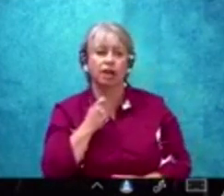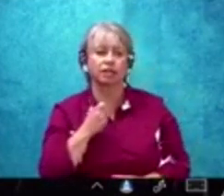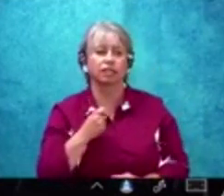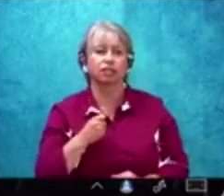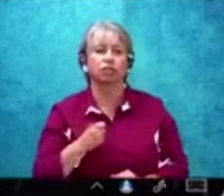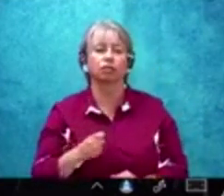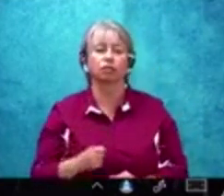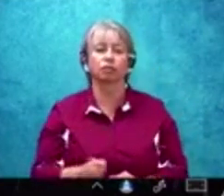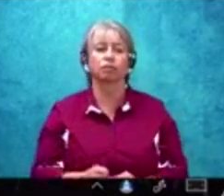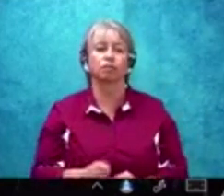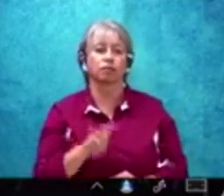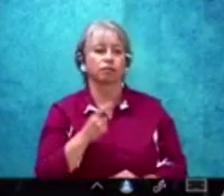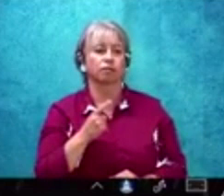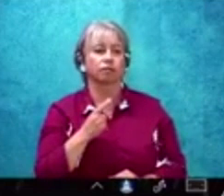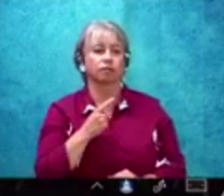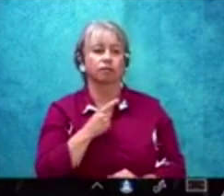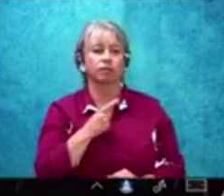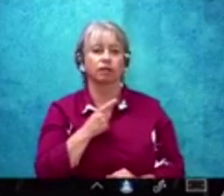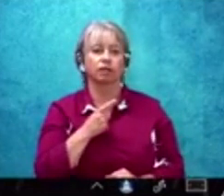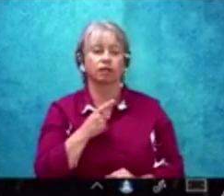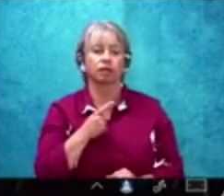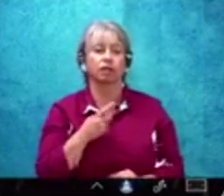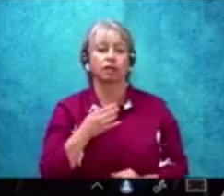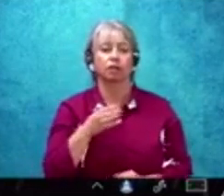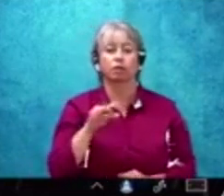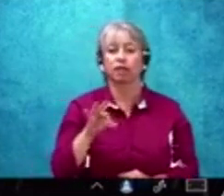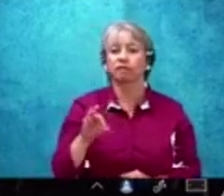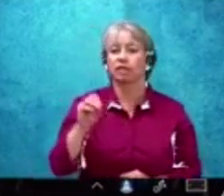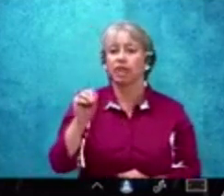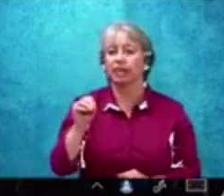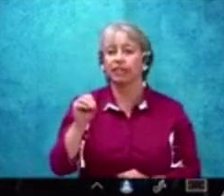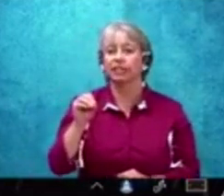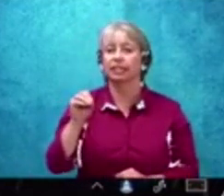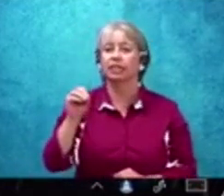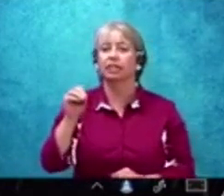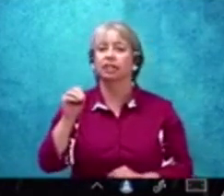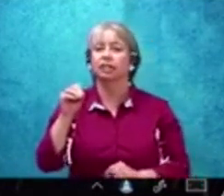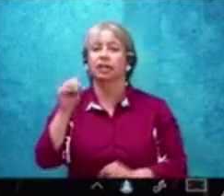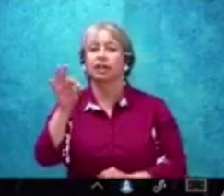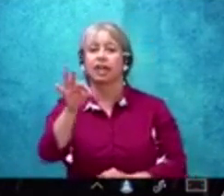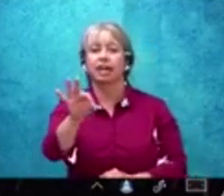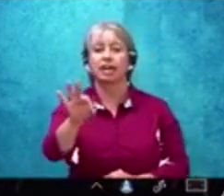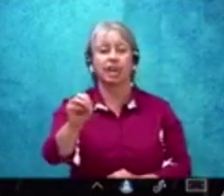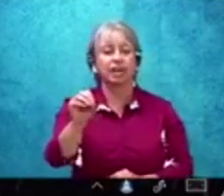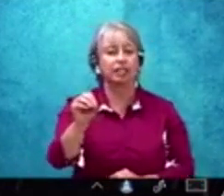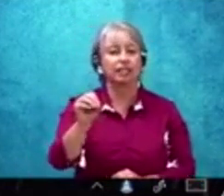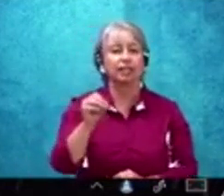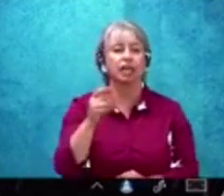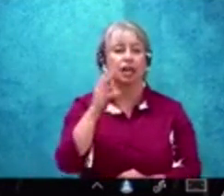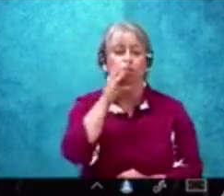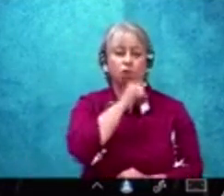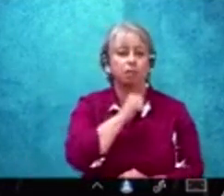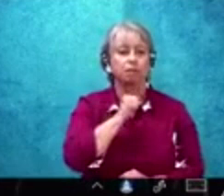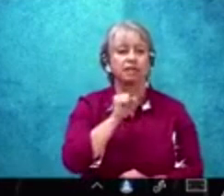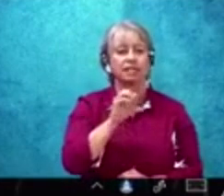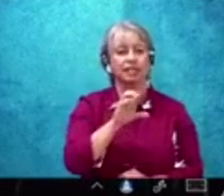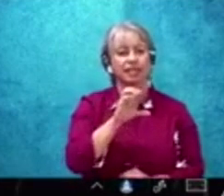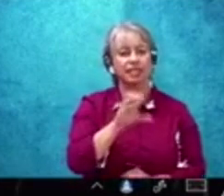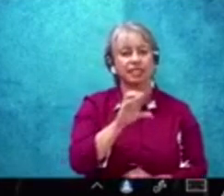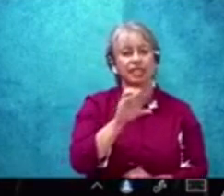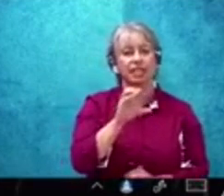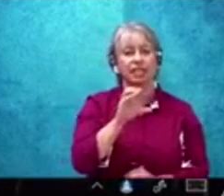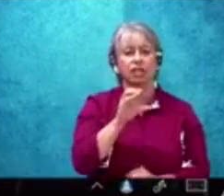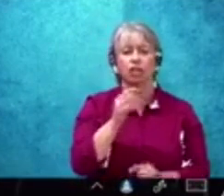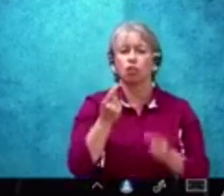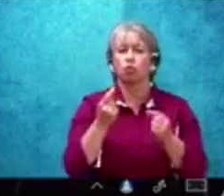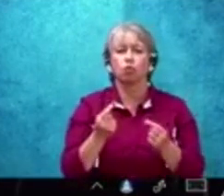created here. We have our 90 feet, we have our 90 feet, and we're missing our hypotenuse, the c side. What